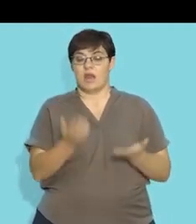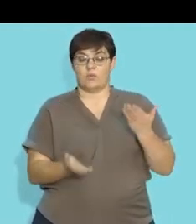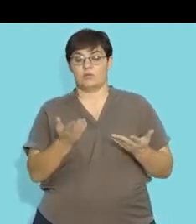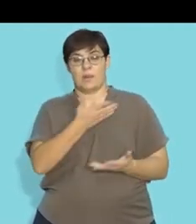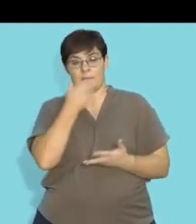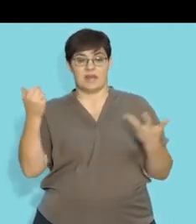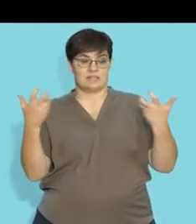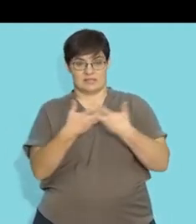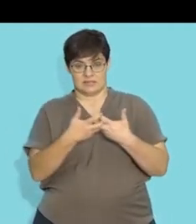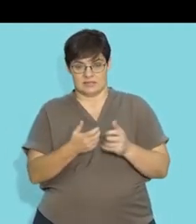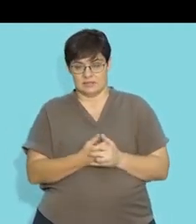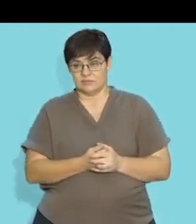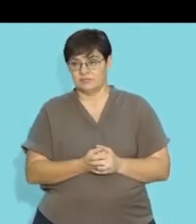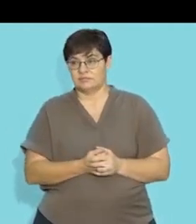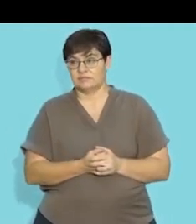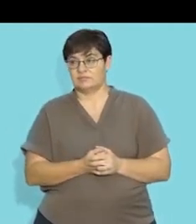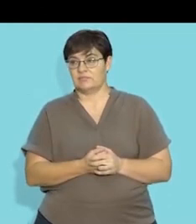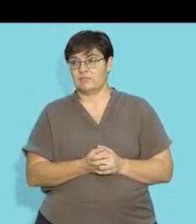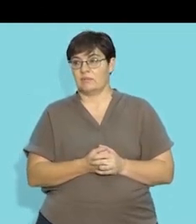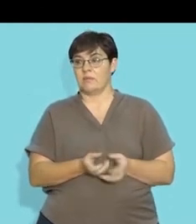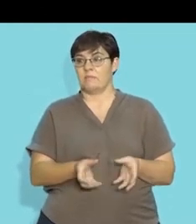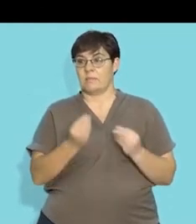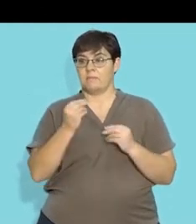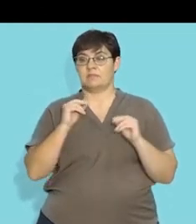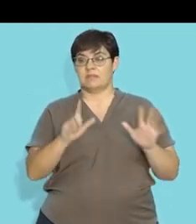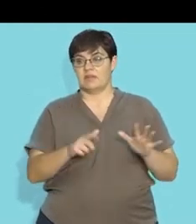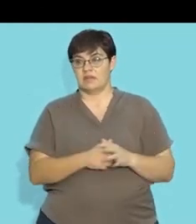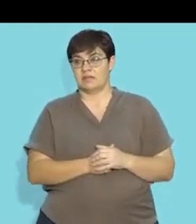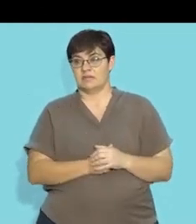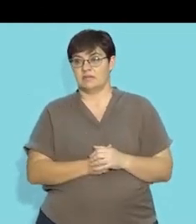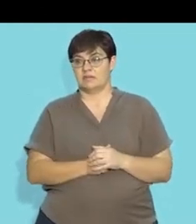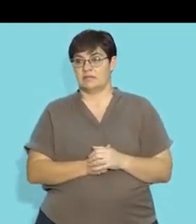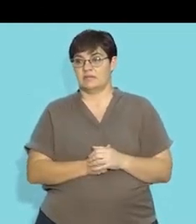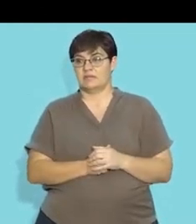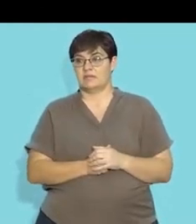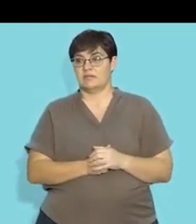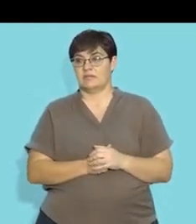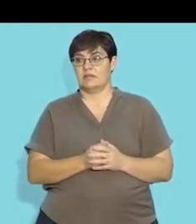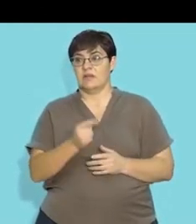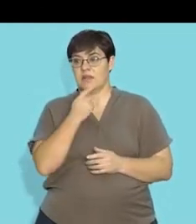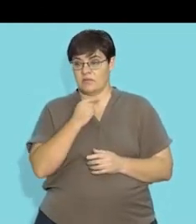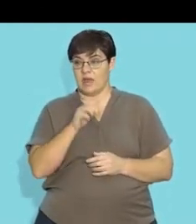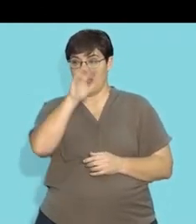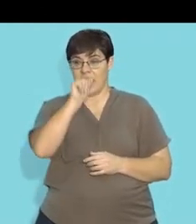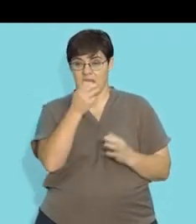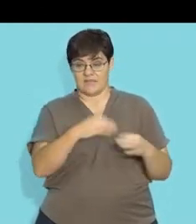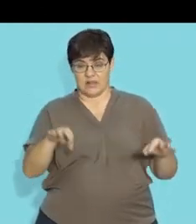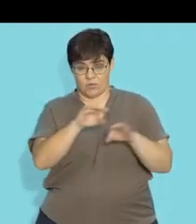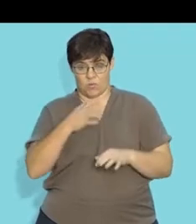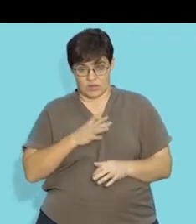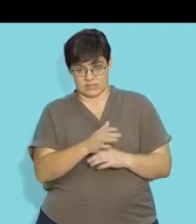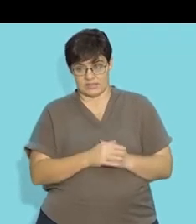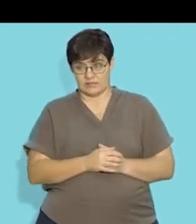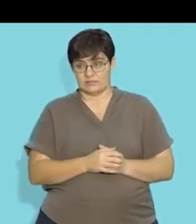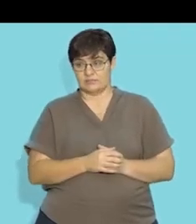fit. Regression. I select 7. 7. 7, I need the A value.